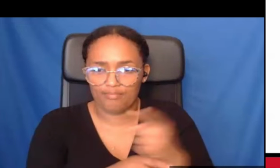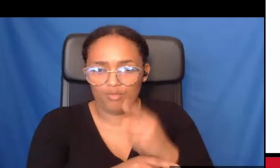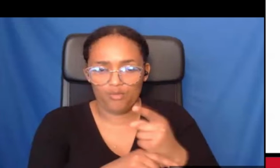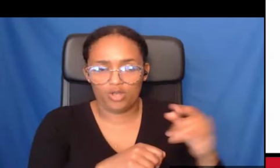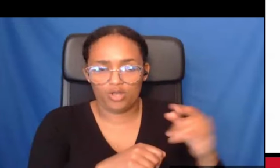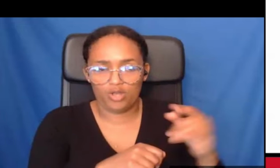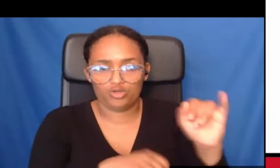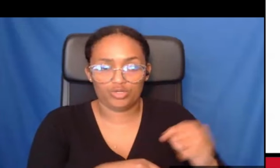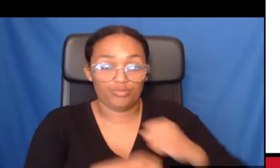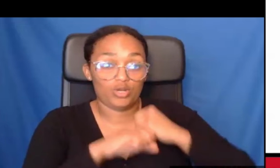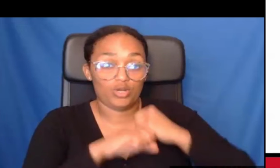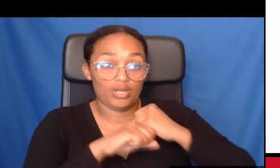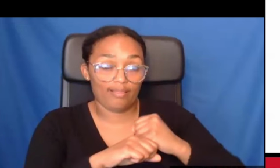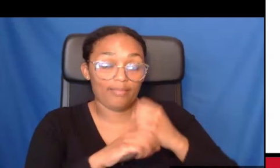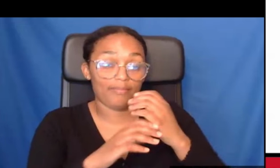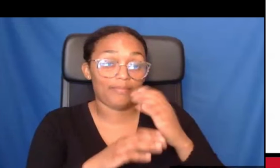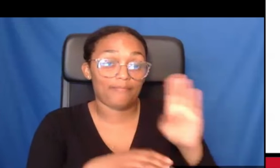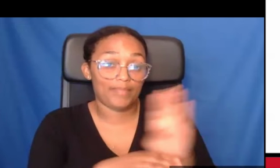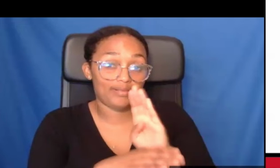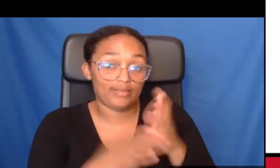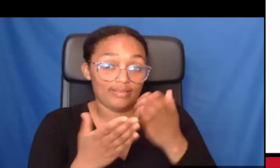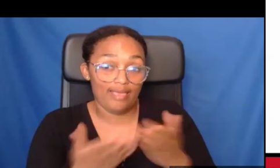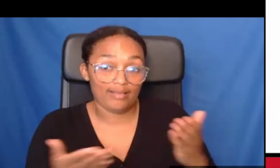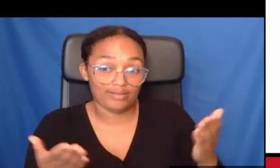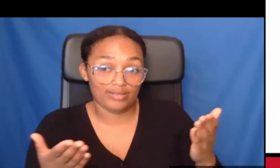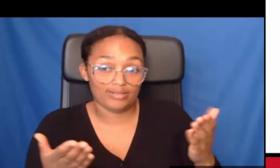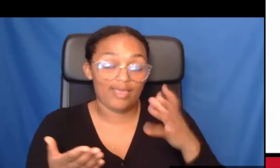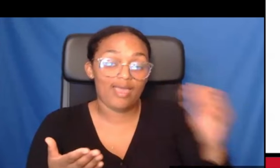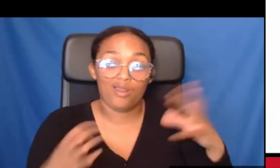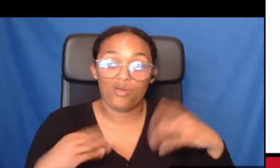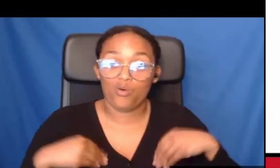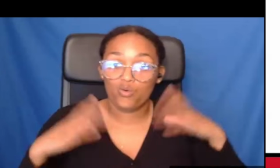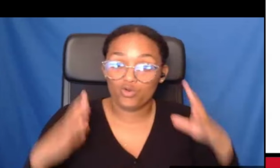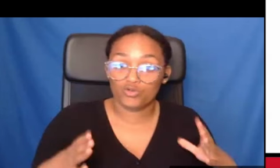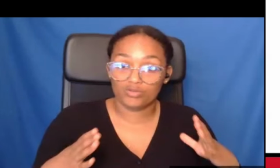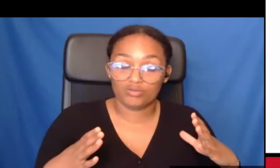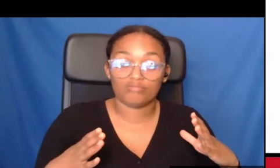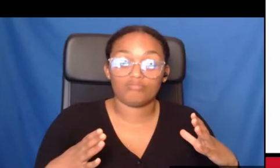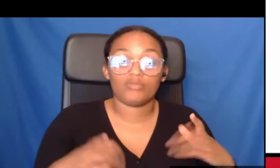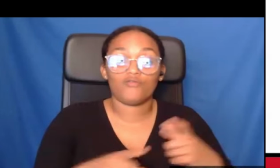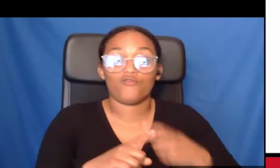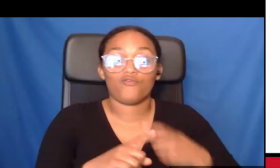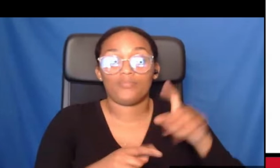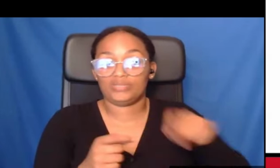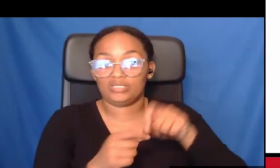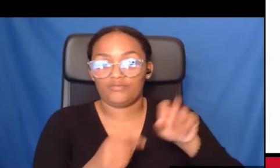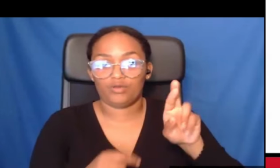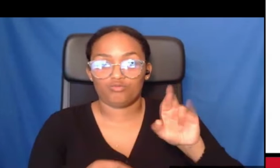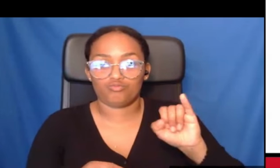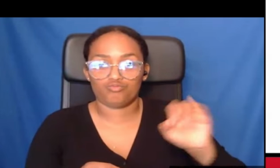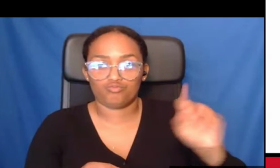business assets and its owners against certain risks. Often, home-based businesses are